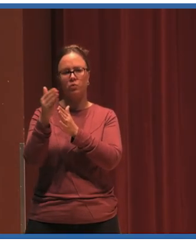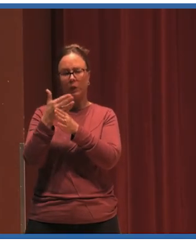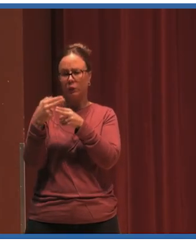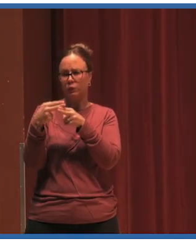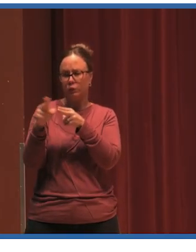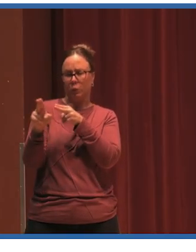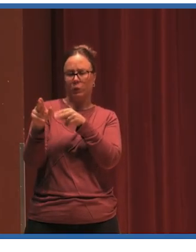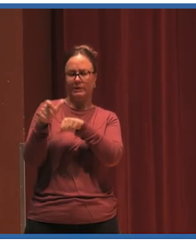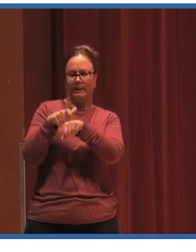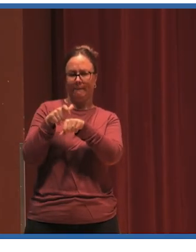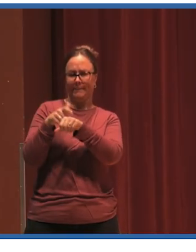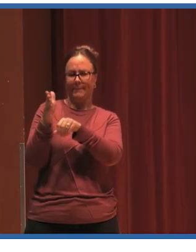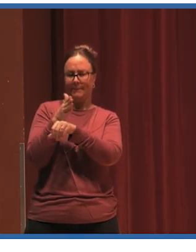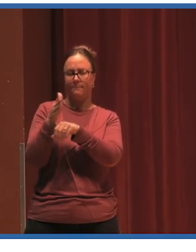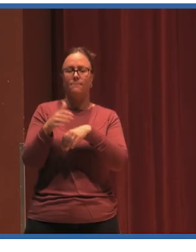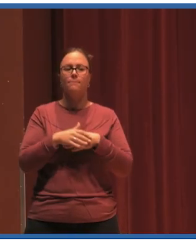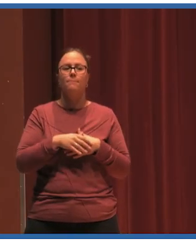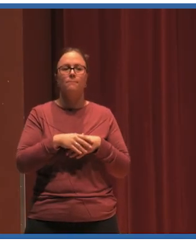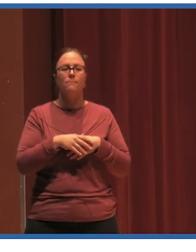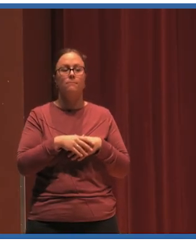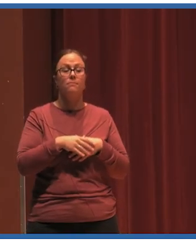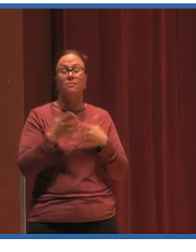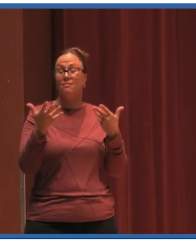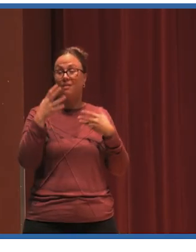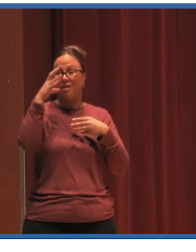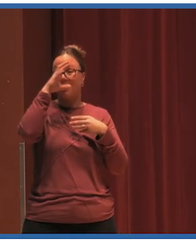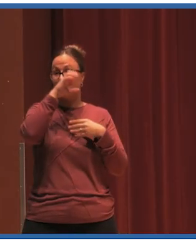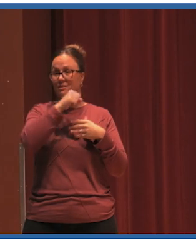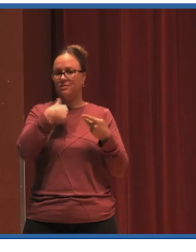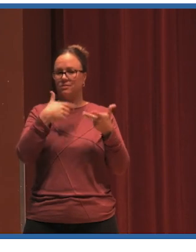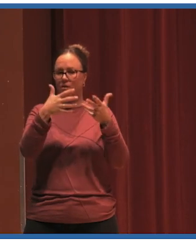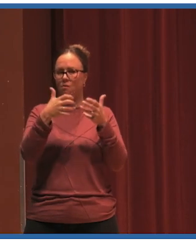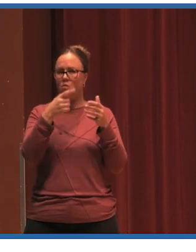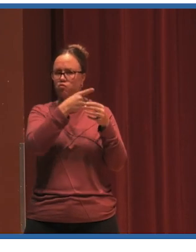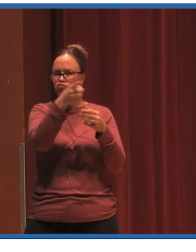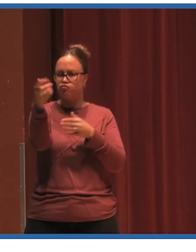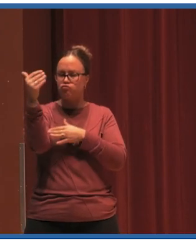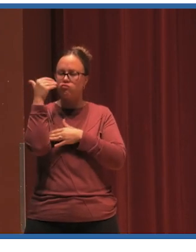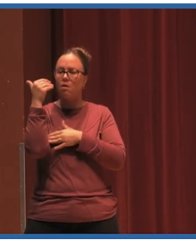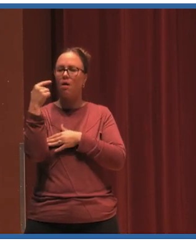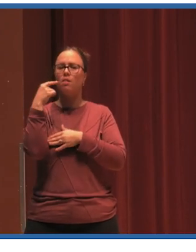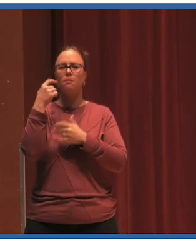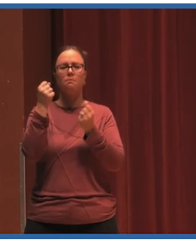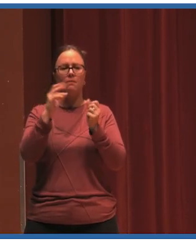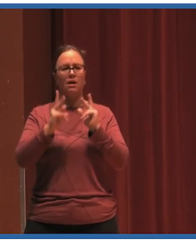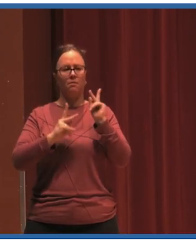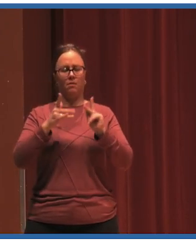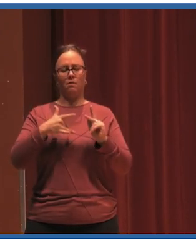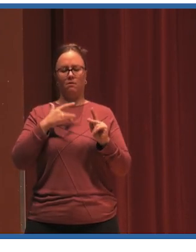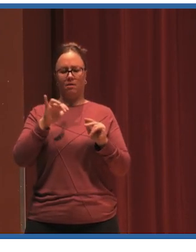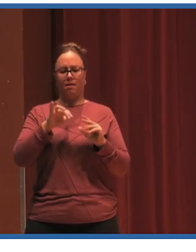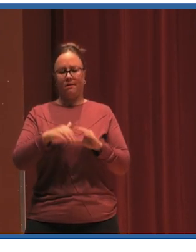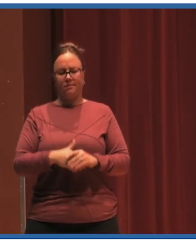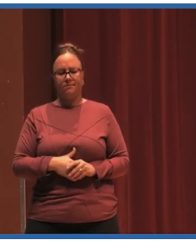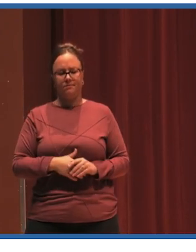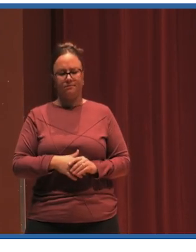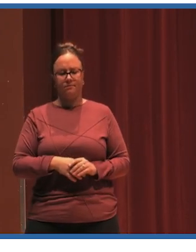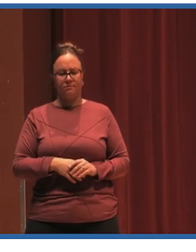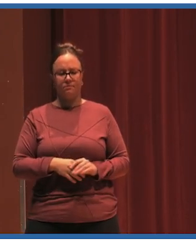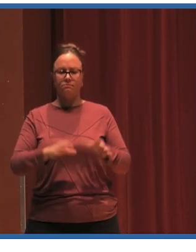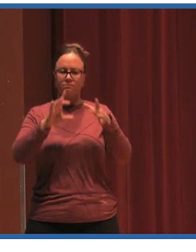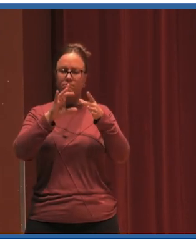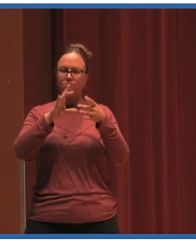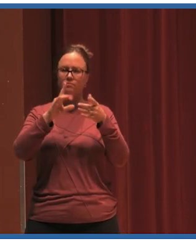time. And the thing that I guess I would highlight about that is I do feel like a lot of people felt like when it comes to talking